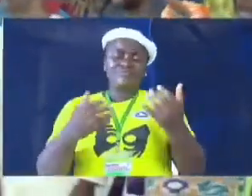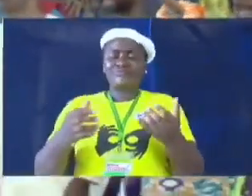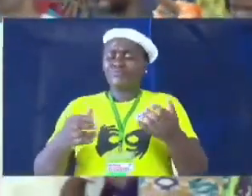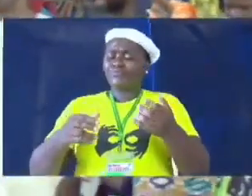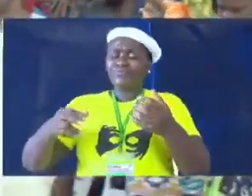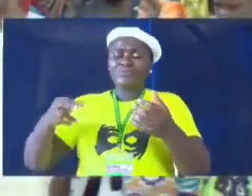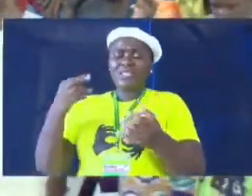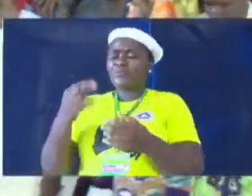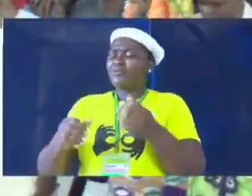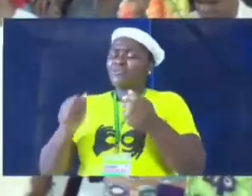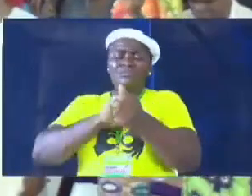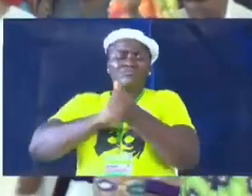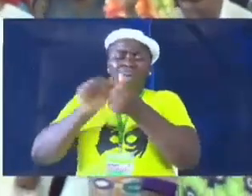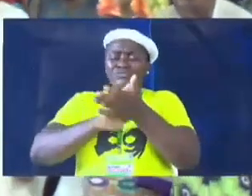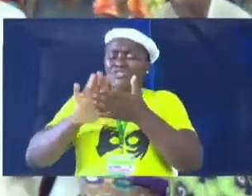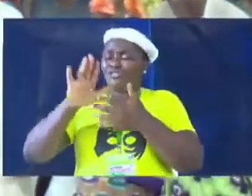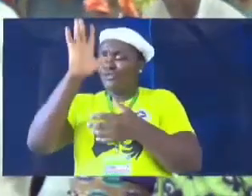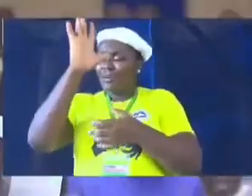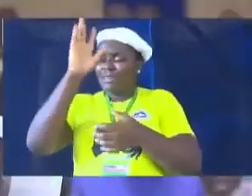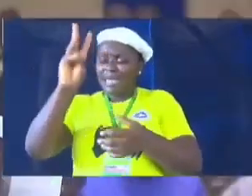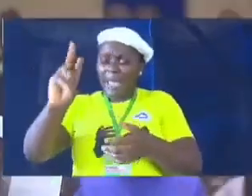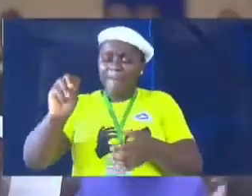Roast them.